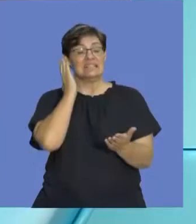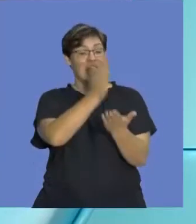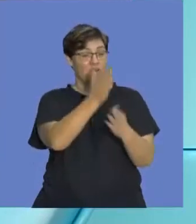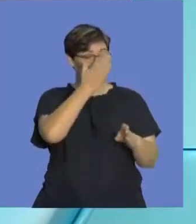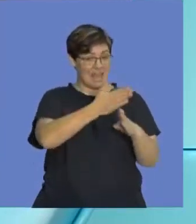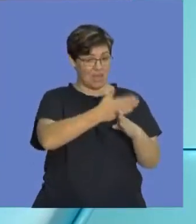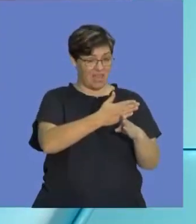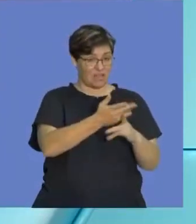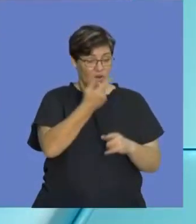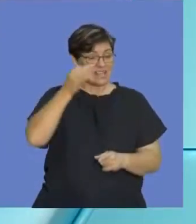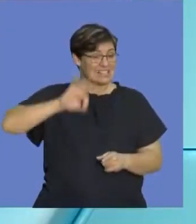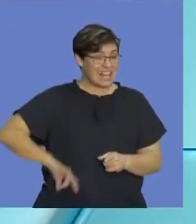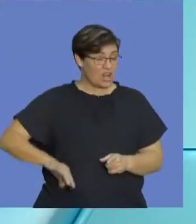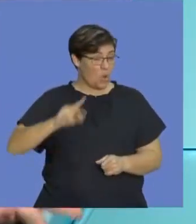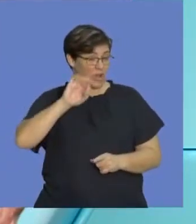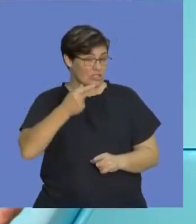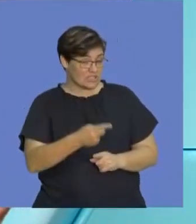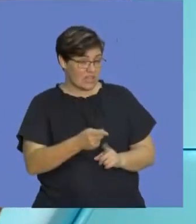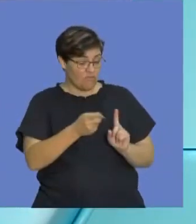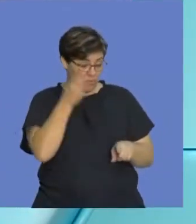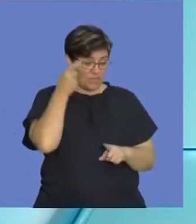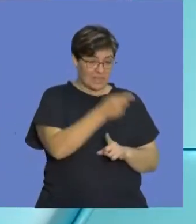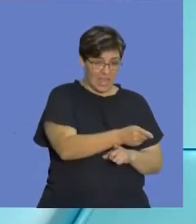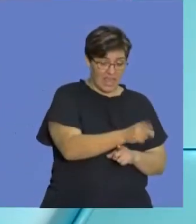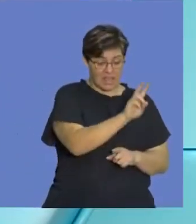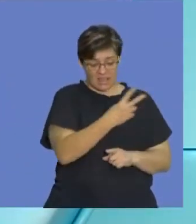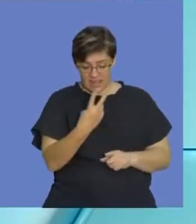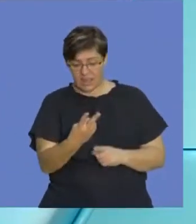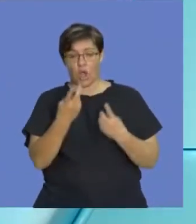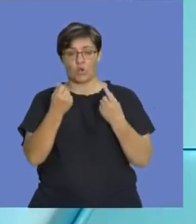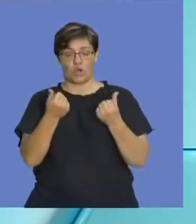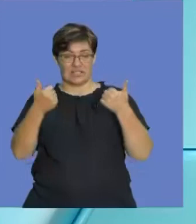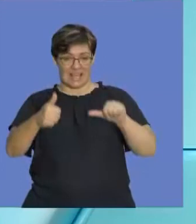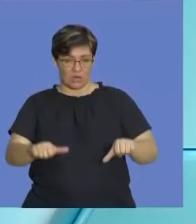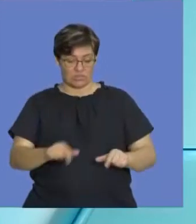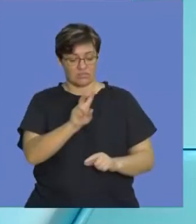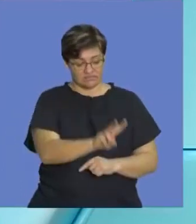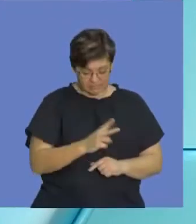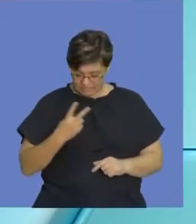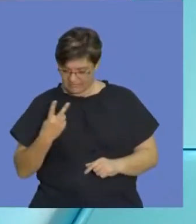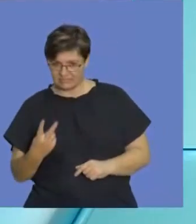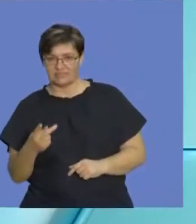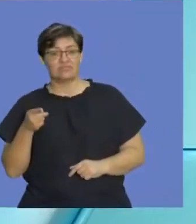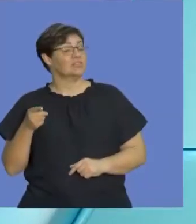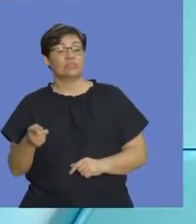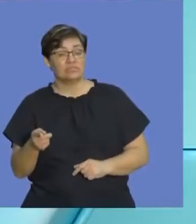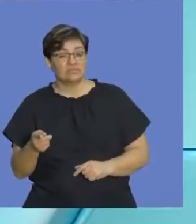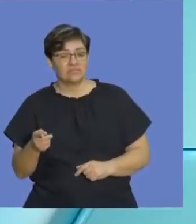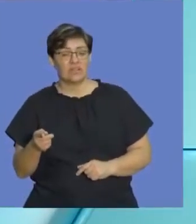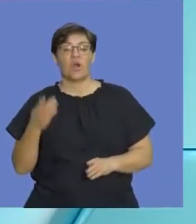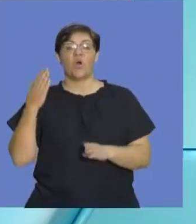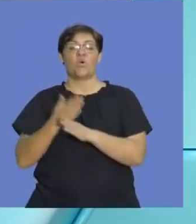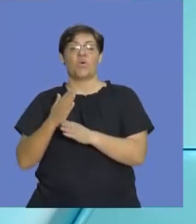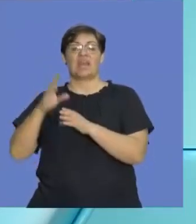your direct labor, remember salaries and wages, move from there into the cost account, and from your cost account,